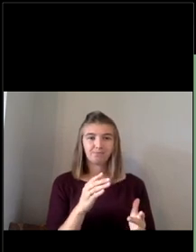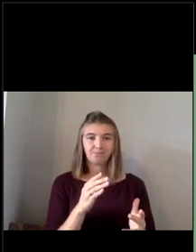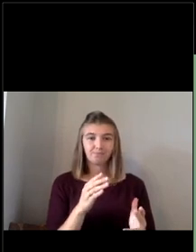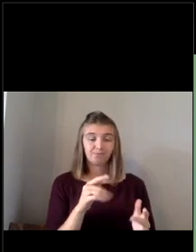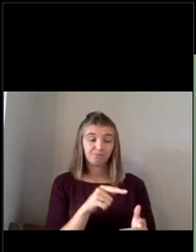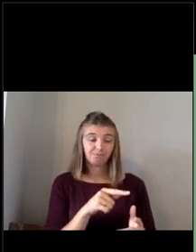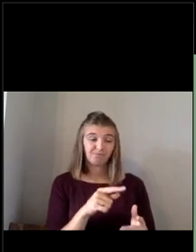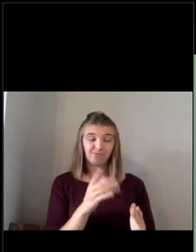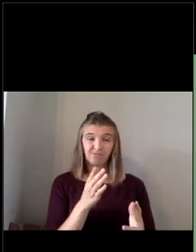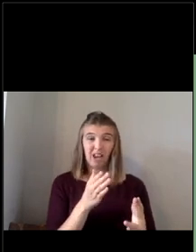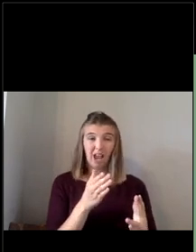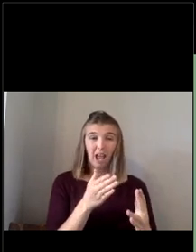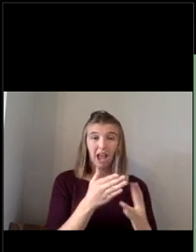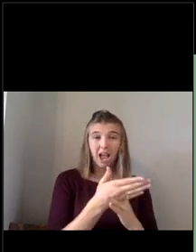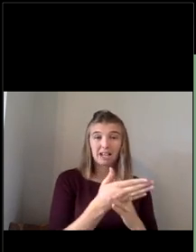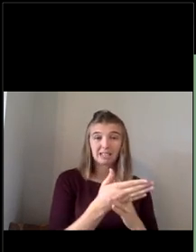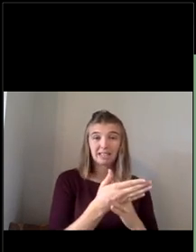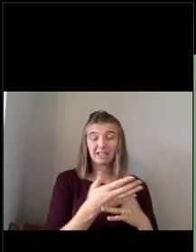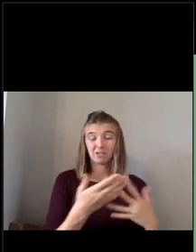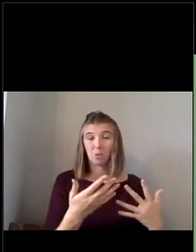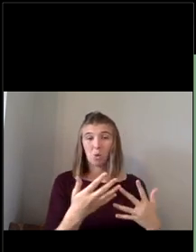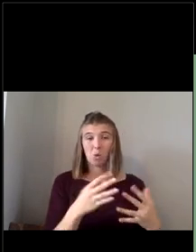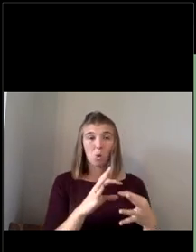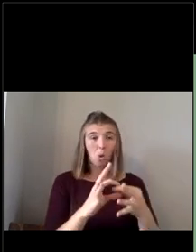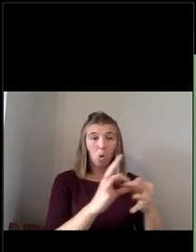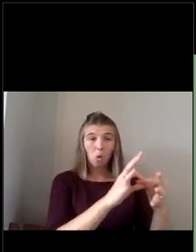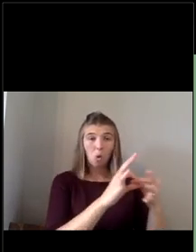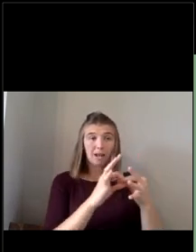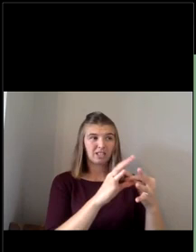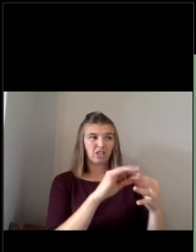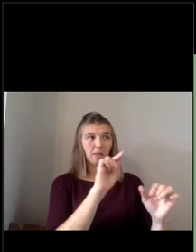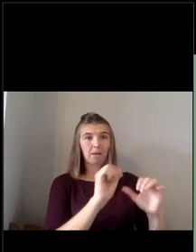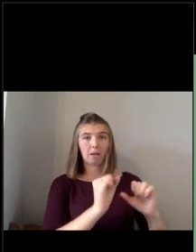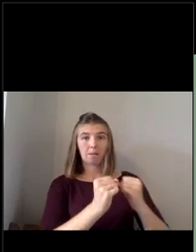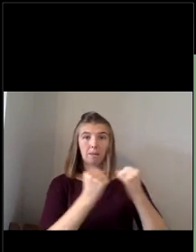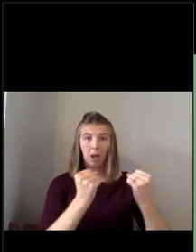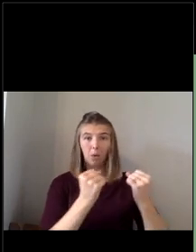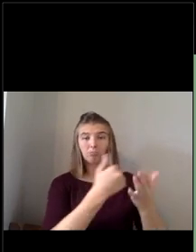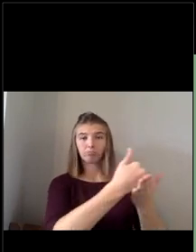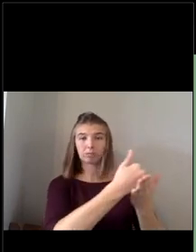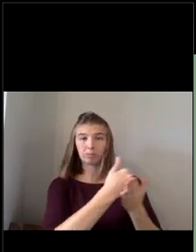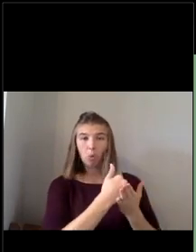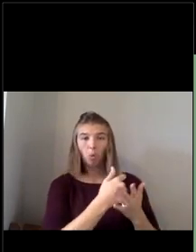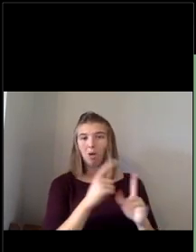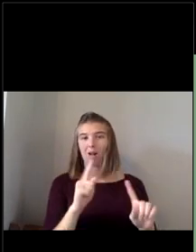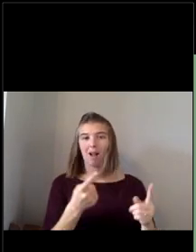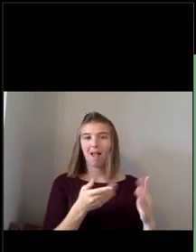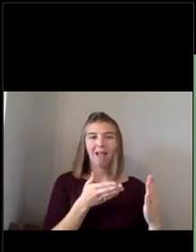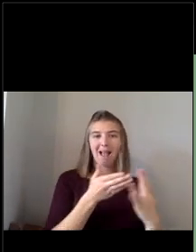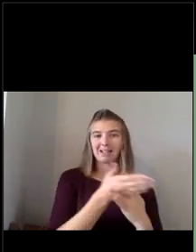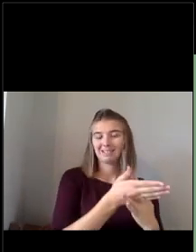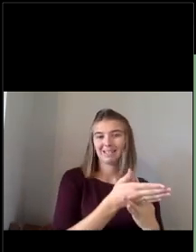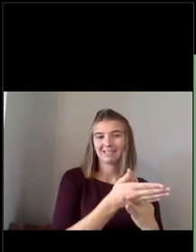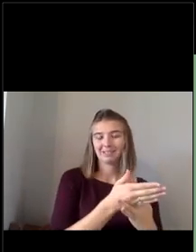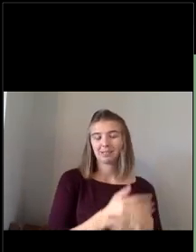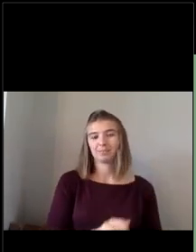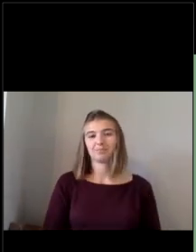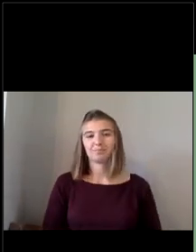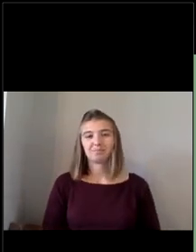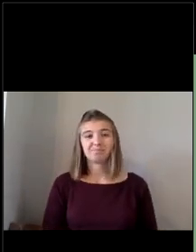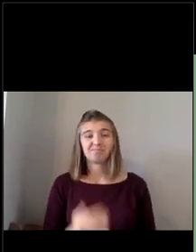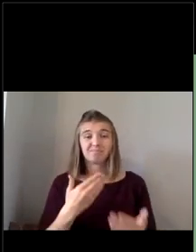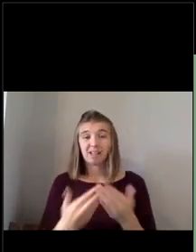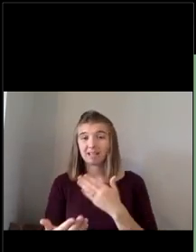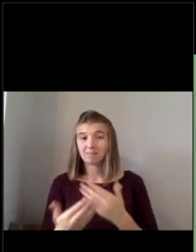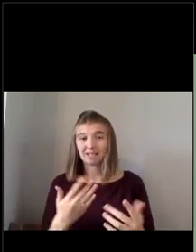and interactions with organizational sources of power and support. It is the feeling that no matter your educational